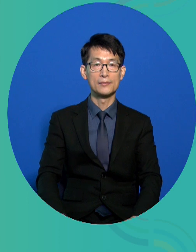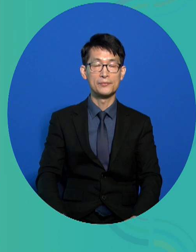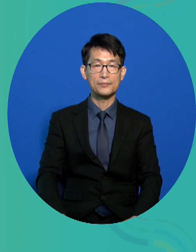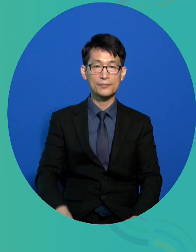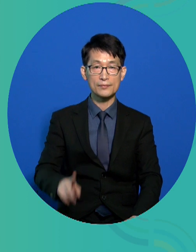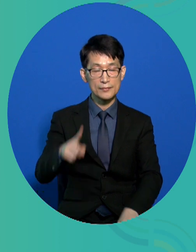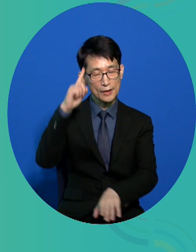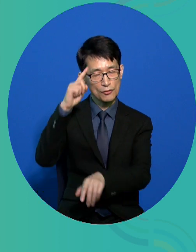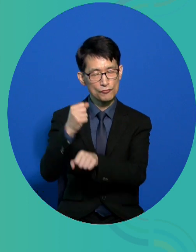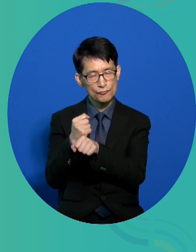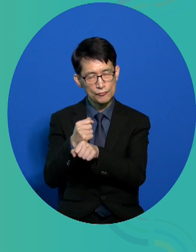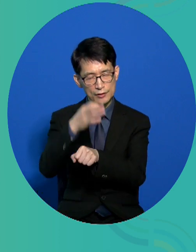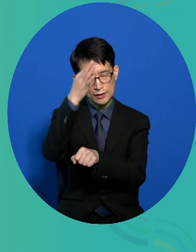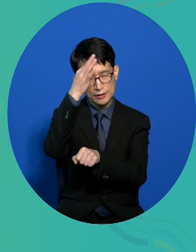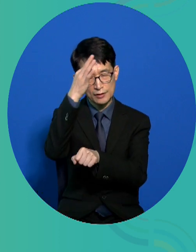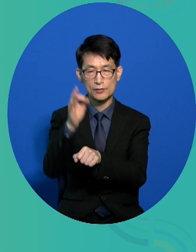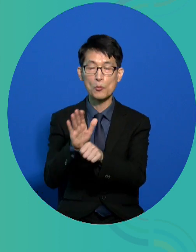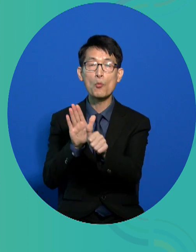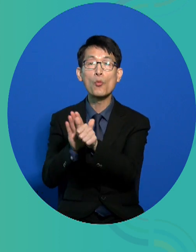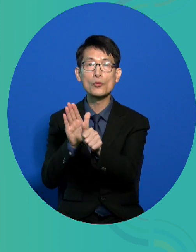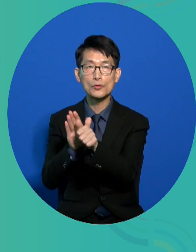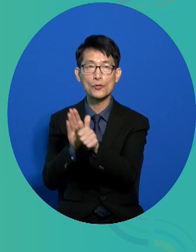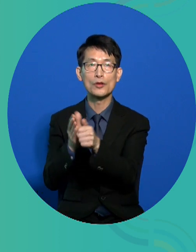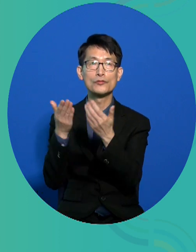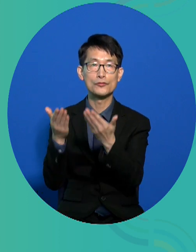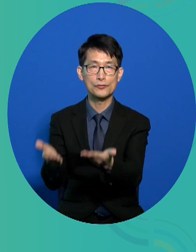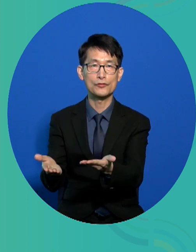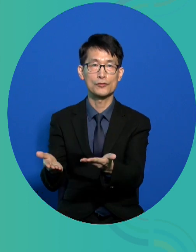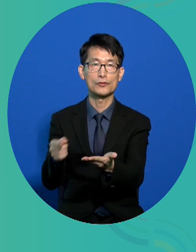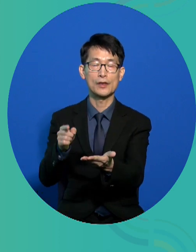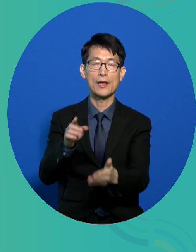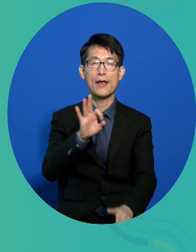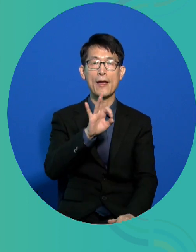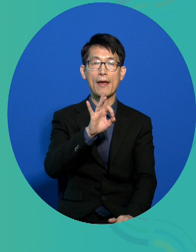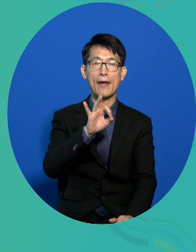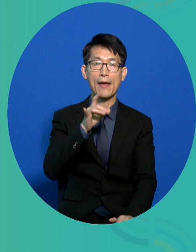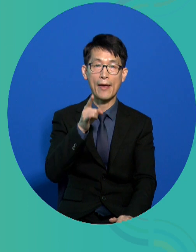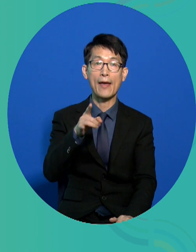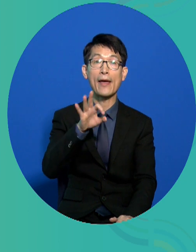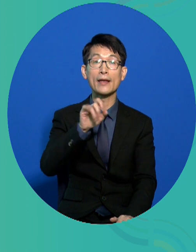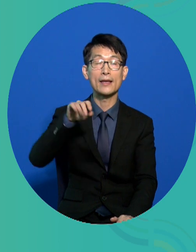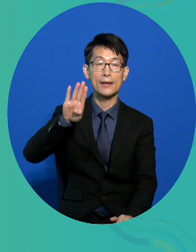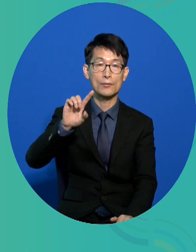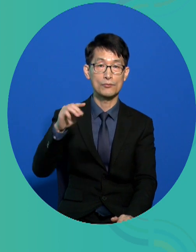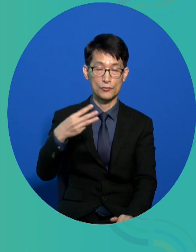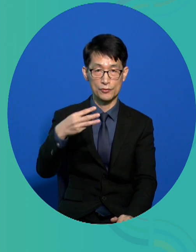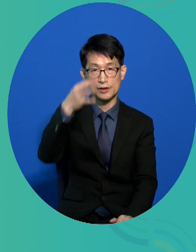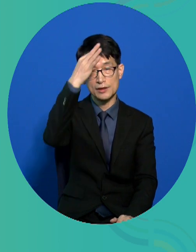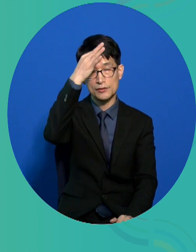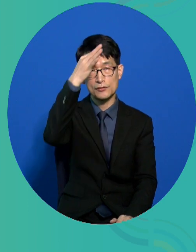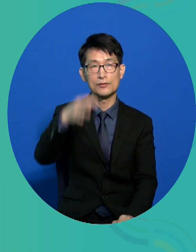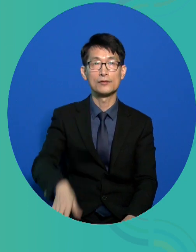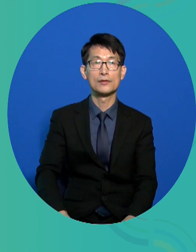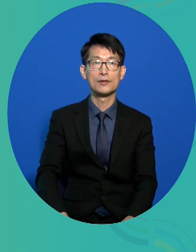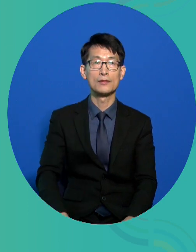The assistive technologies, the fintech, the able technologies,